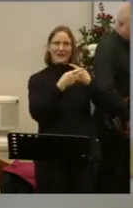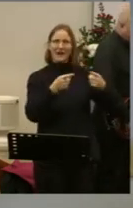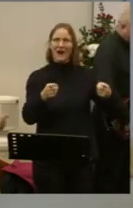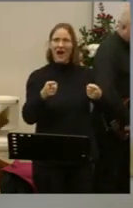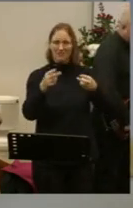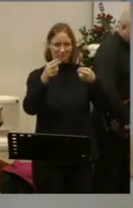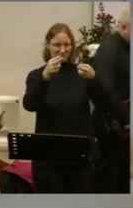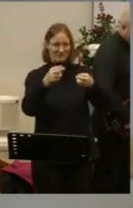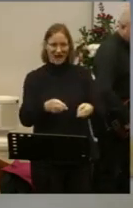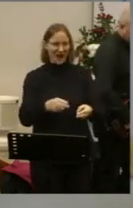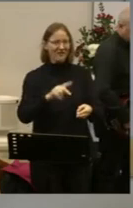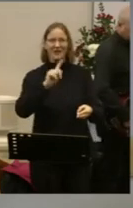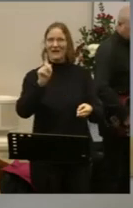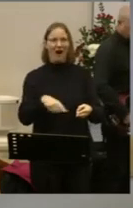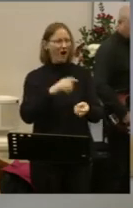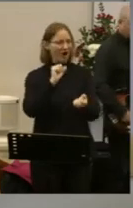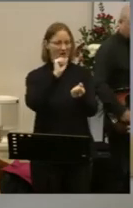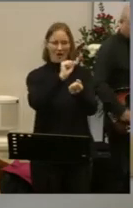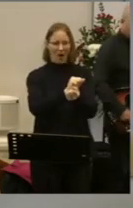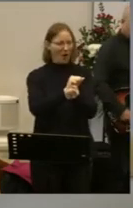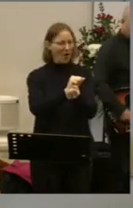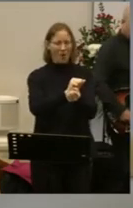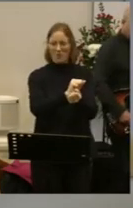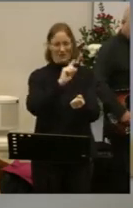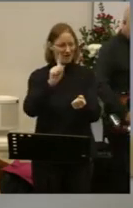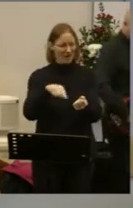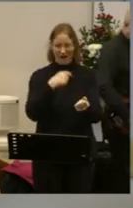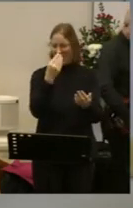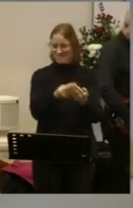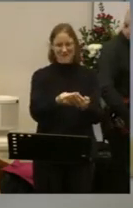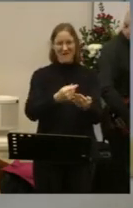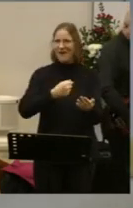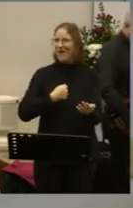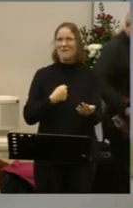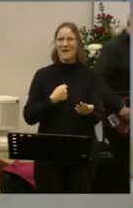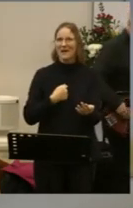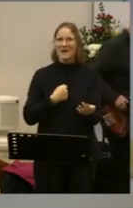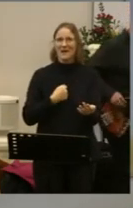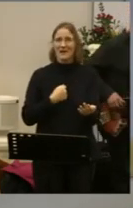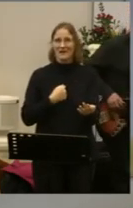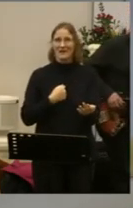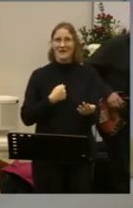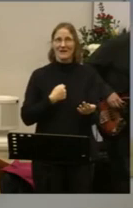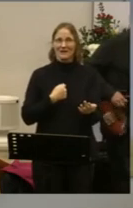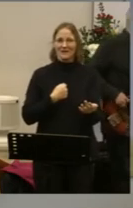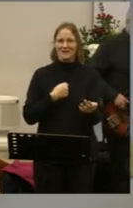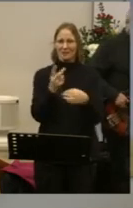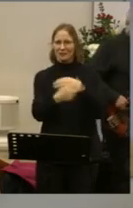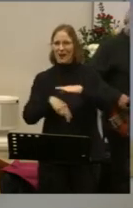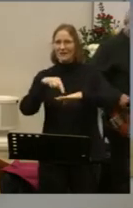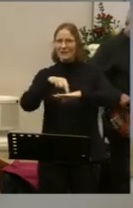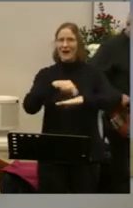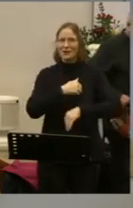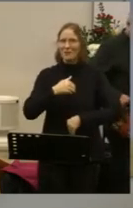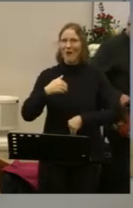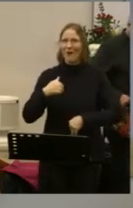Declared the grave has no claim on me Then came the morning Then came